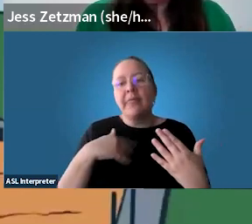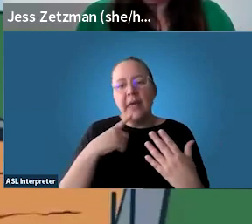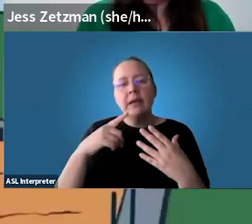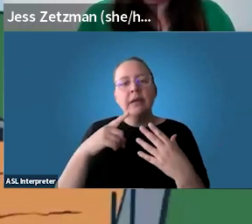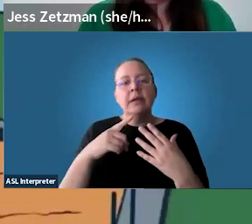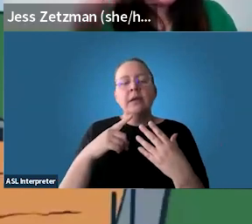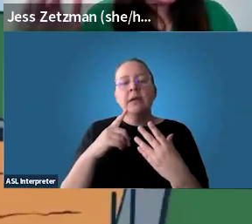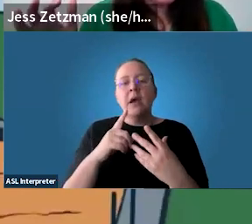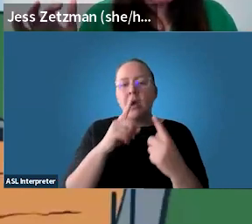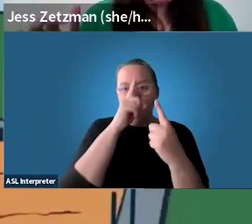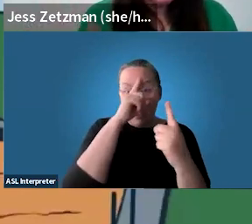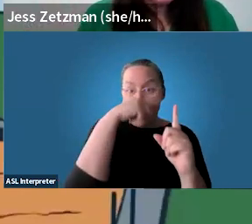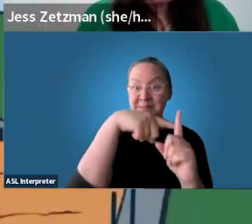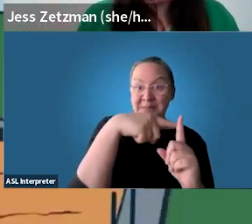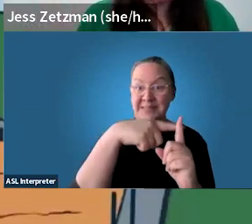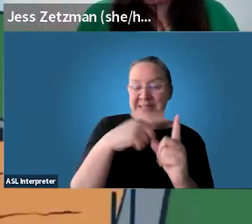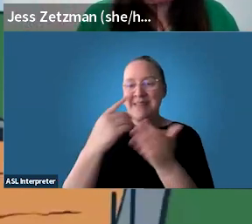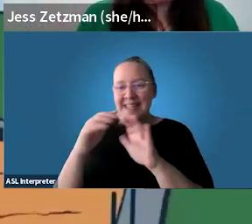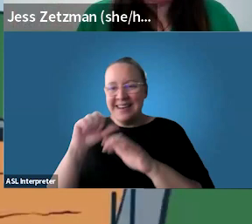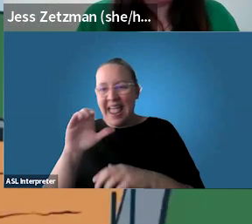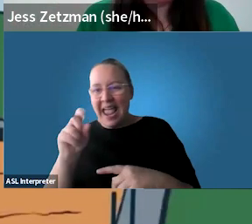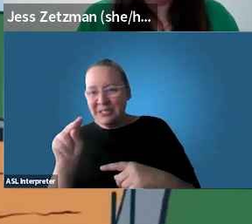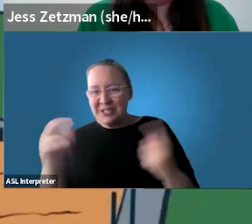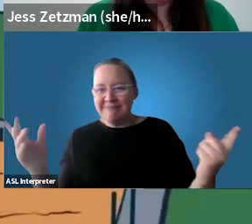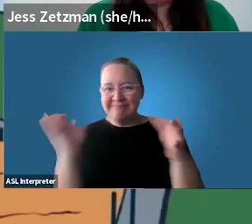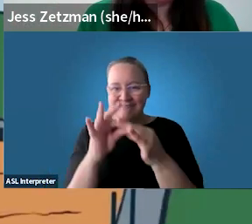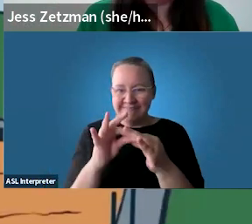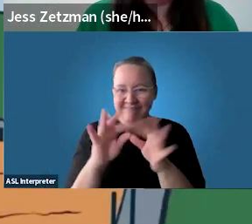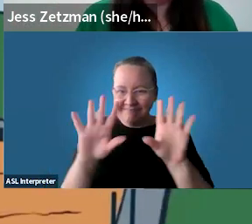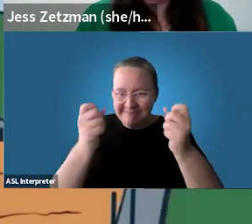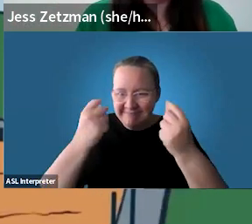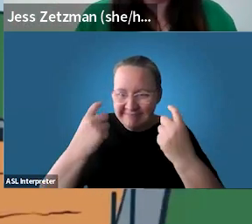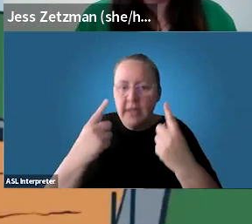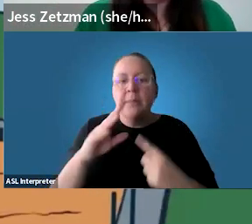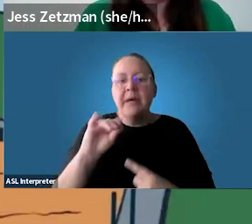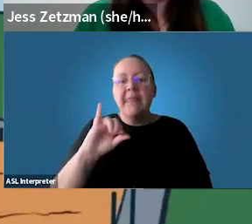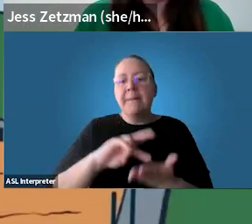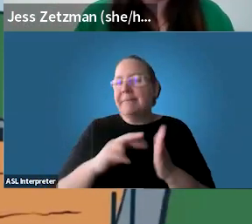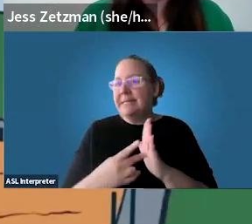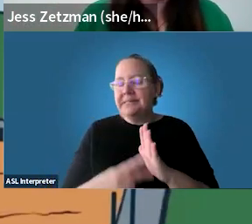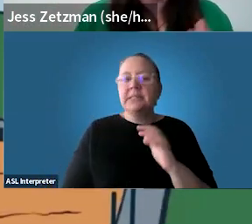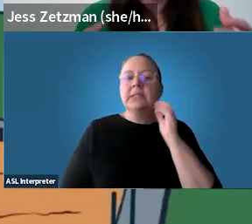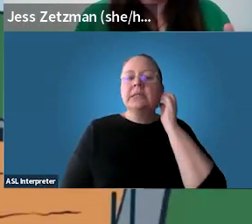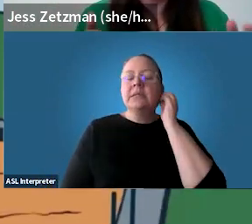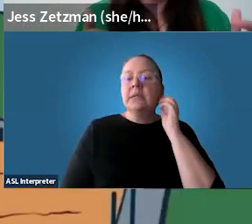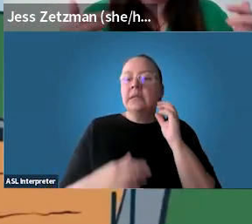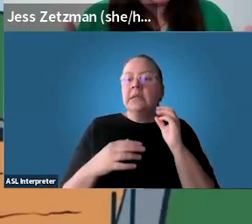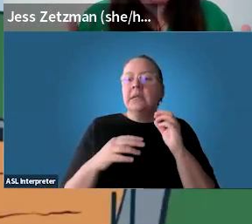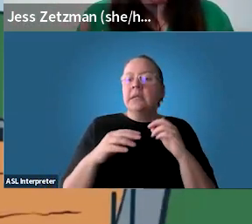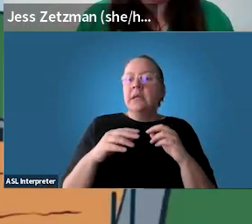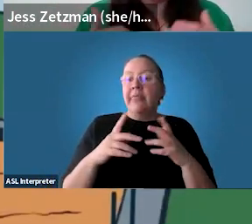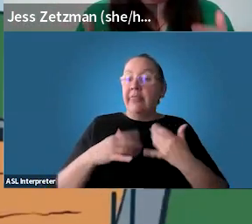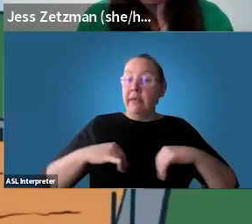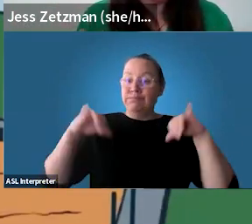optimism and action, but understands that the status quo